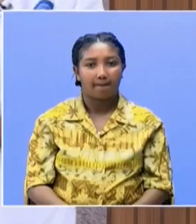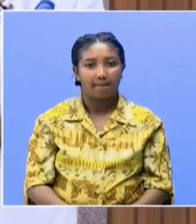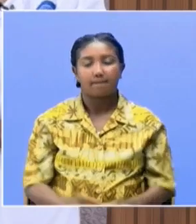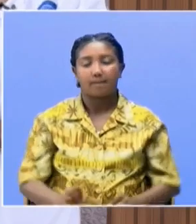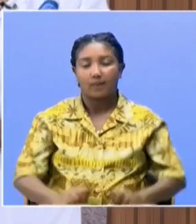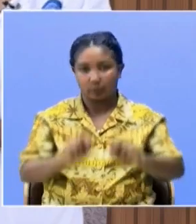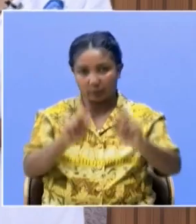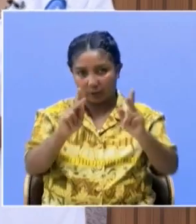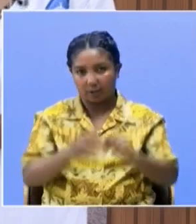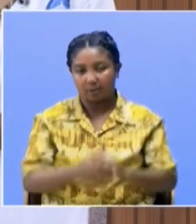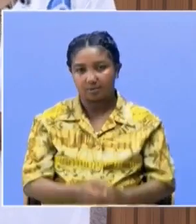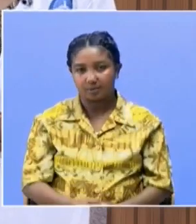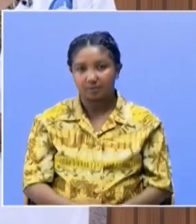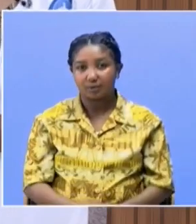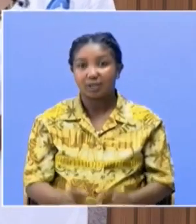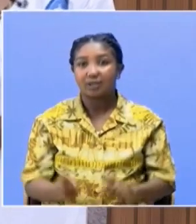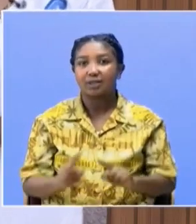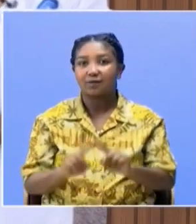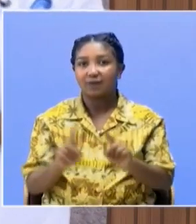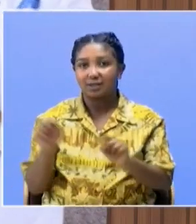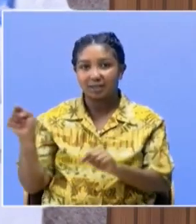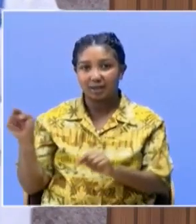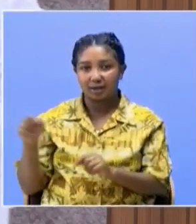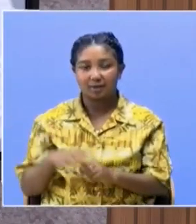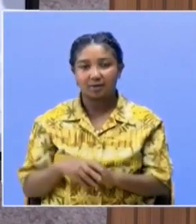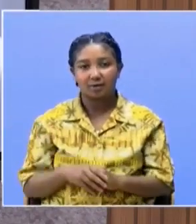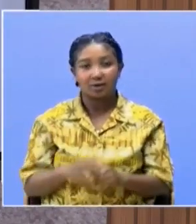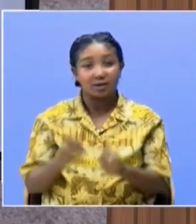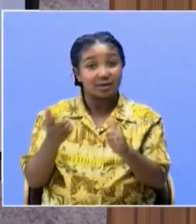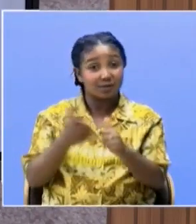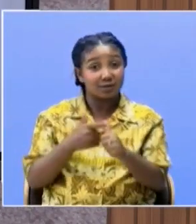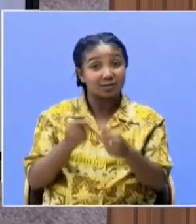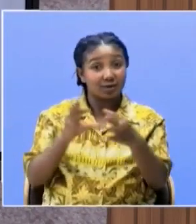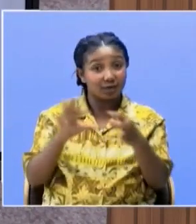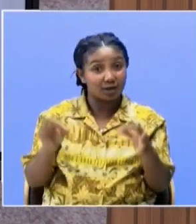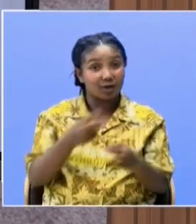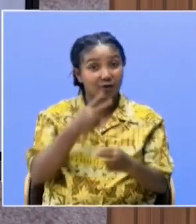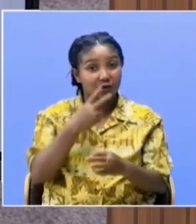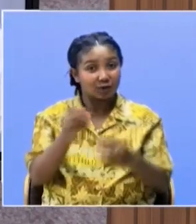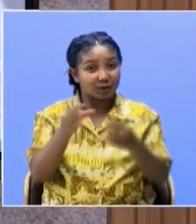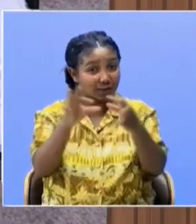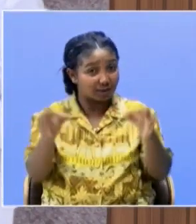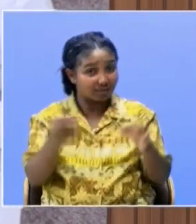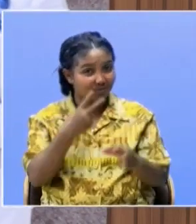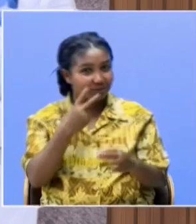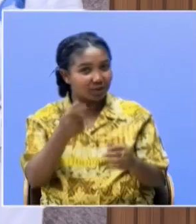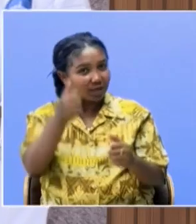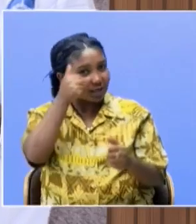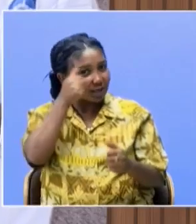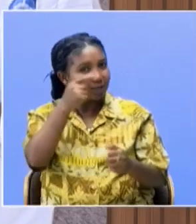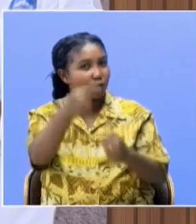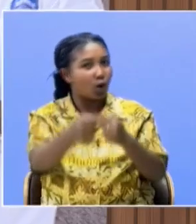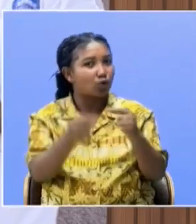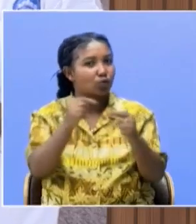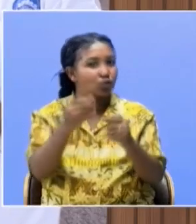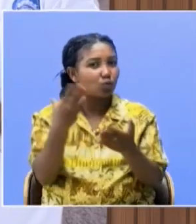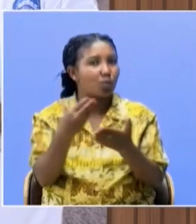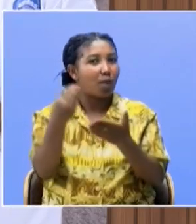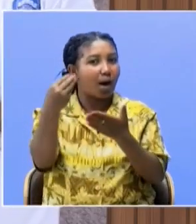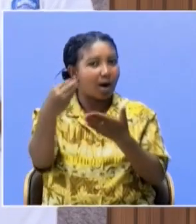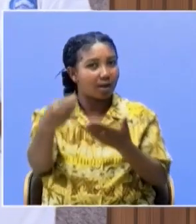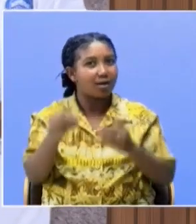Okay. Yes, the difference here is, on the first one, if you see the sentence, he is going to buy a